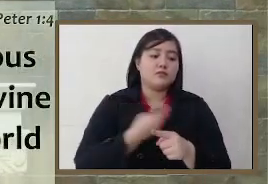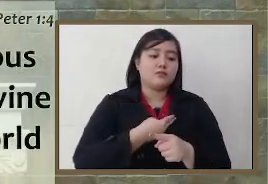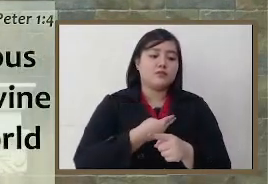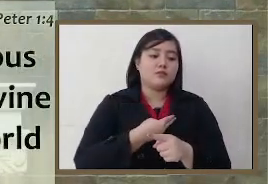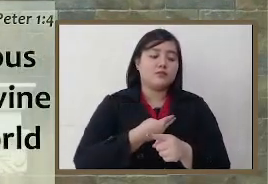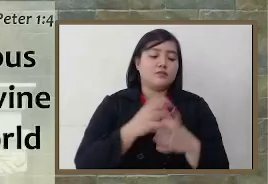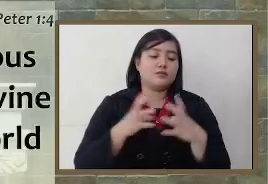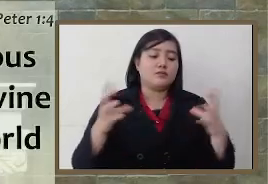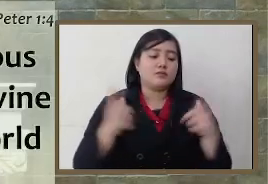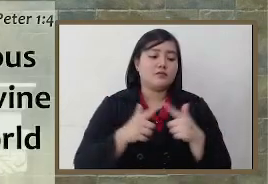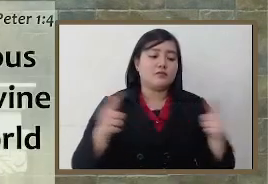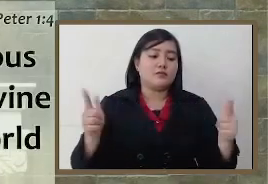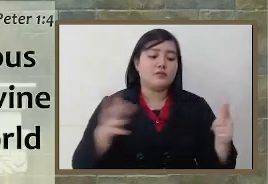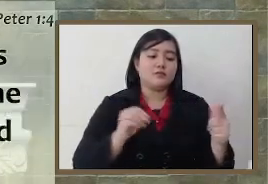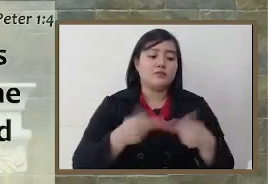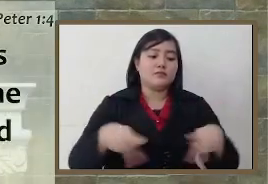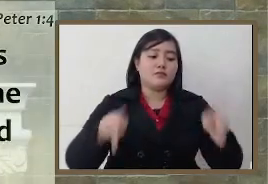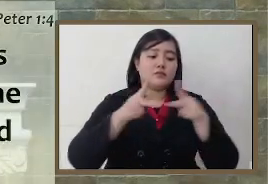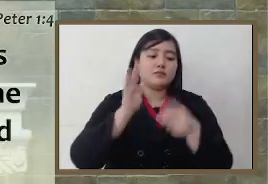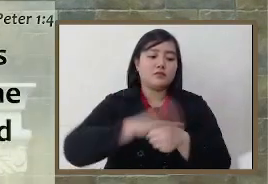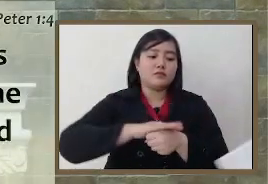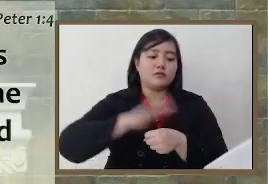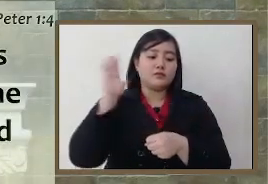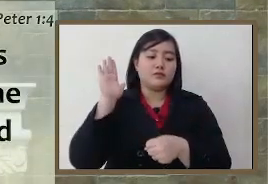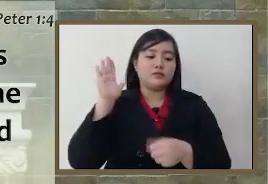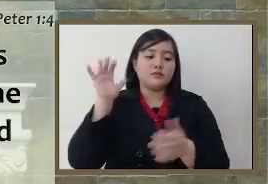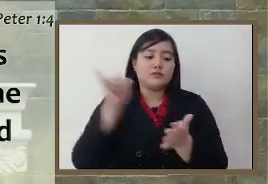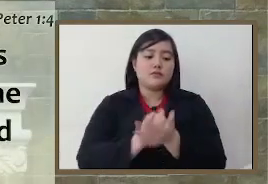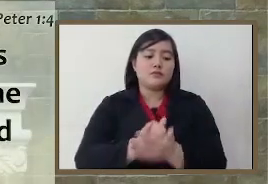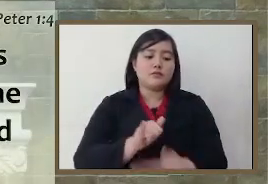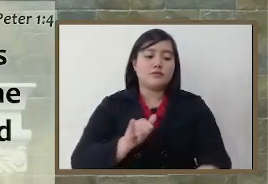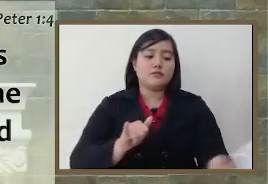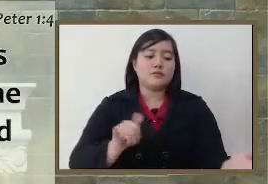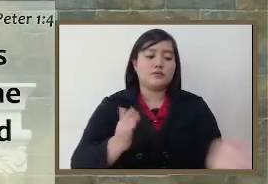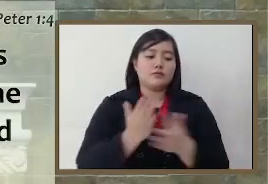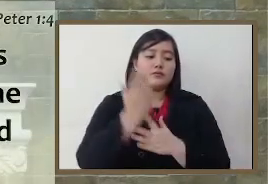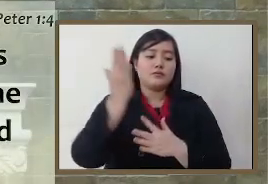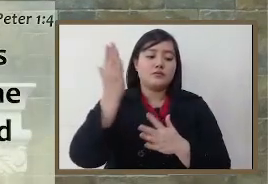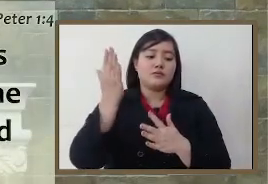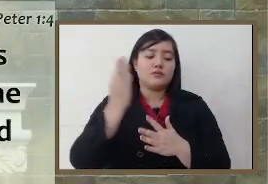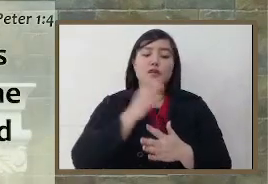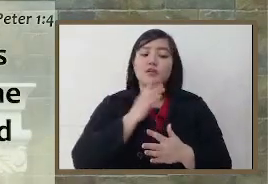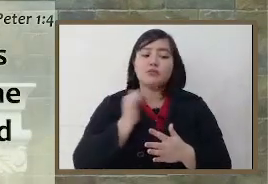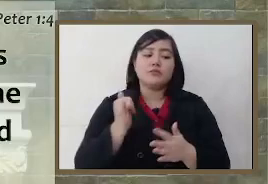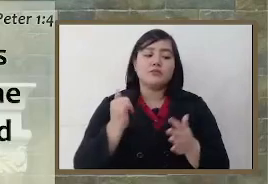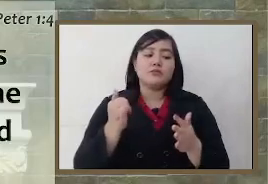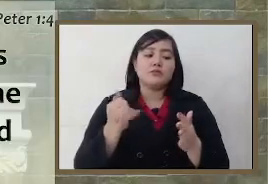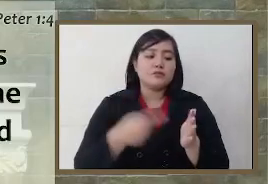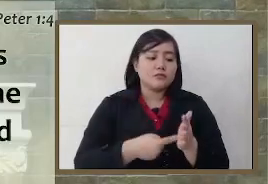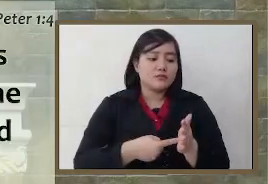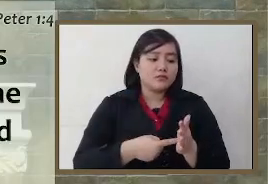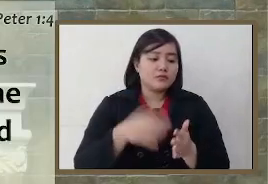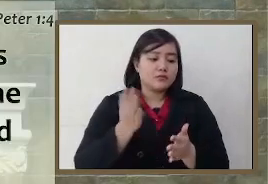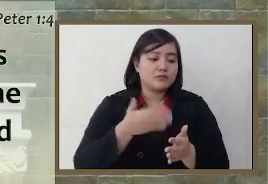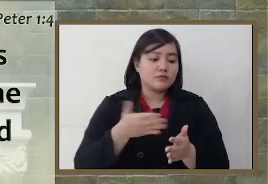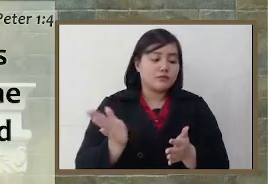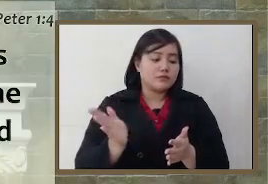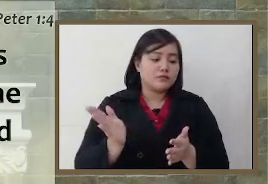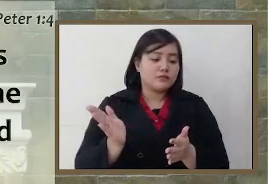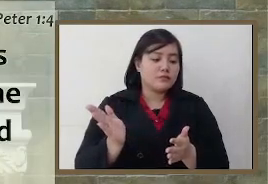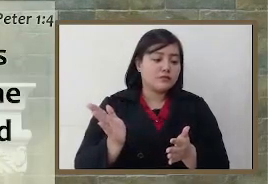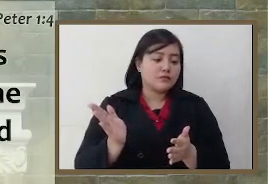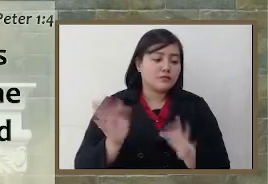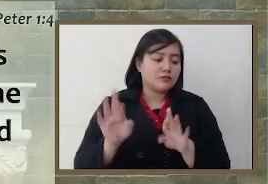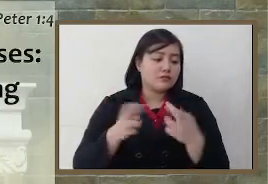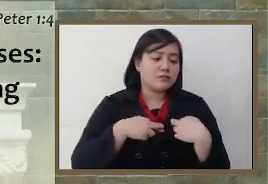and precious promises, that by these ye might be partakers of the divine